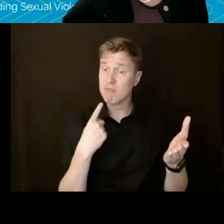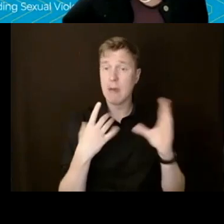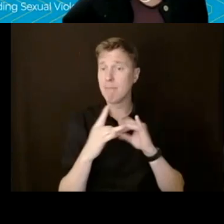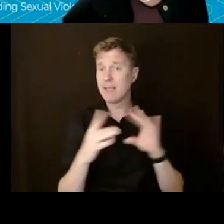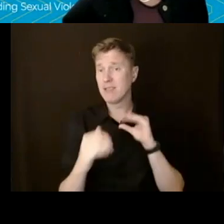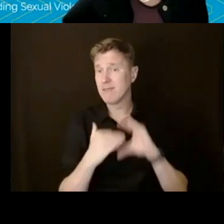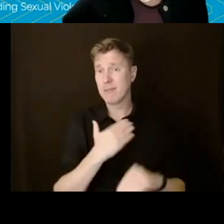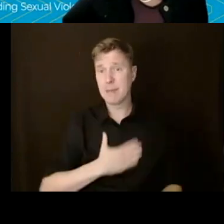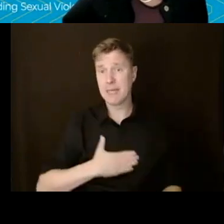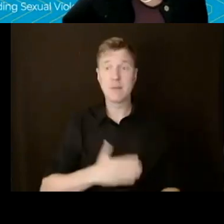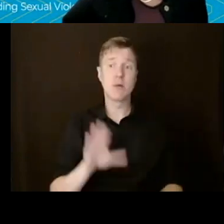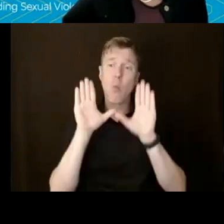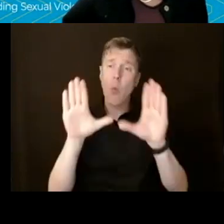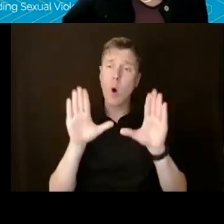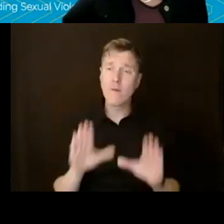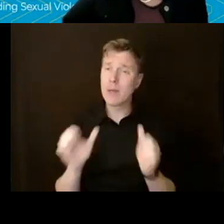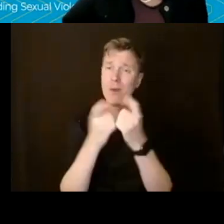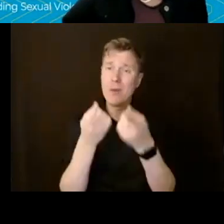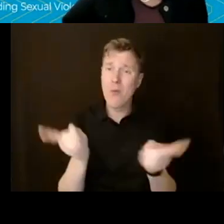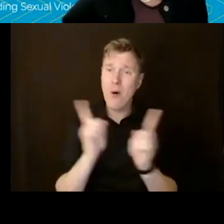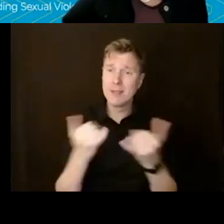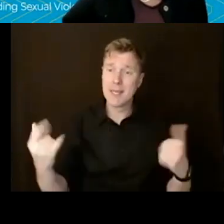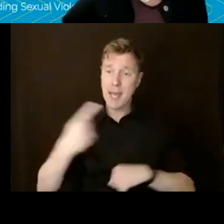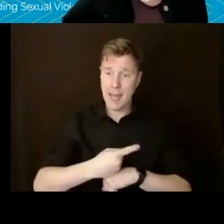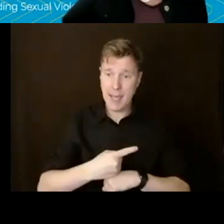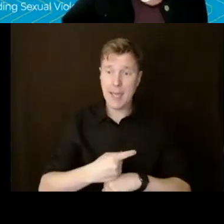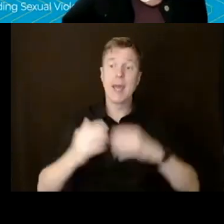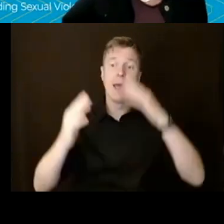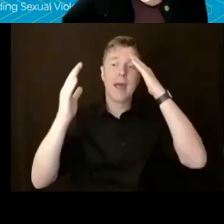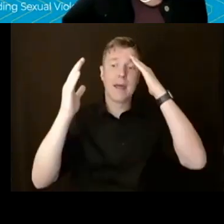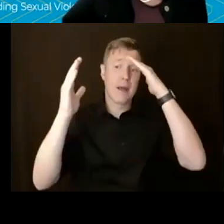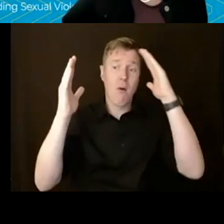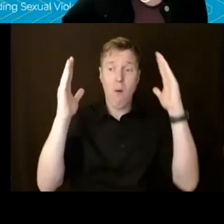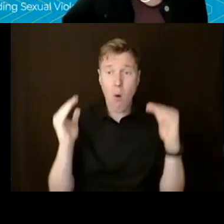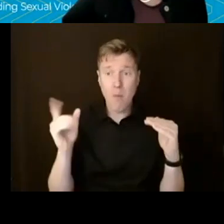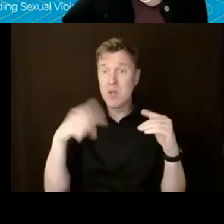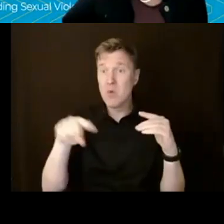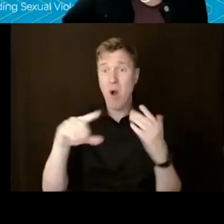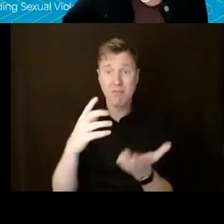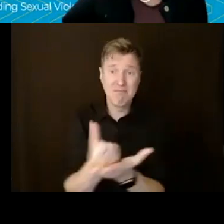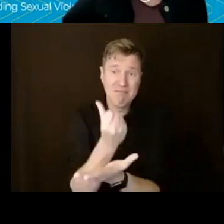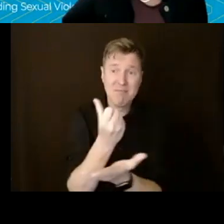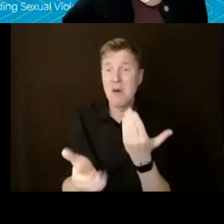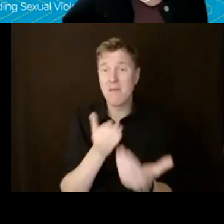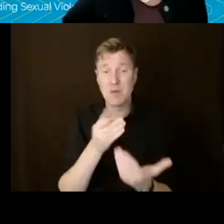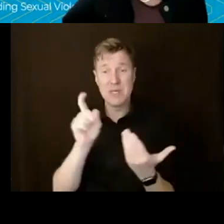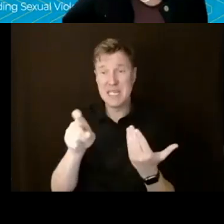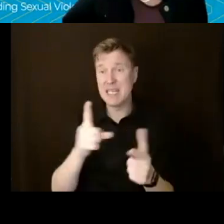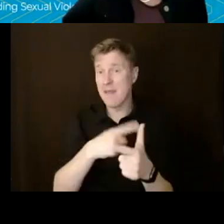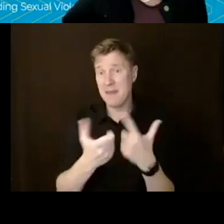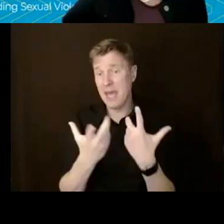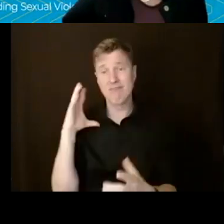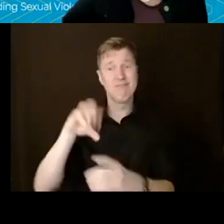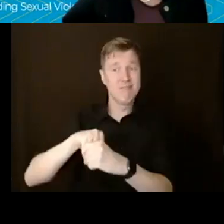has been so great to be with all of you today, and I hope that you take what you need from this and make it work and go out